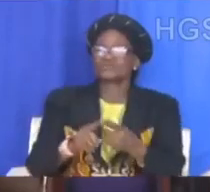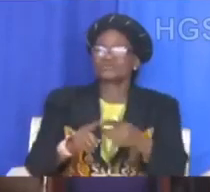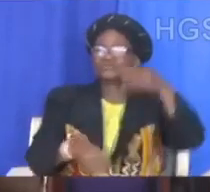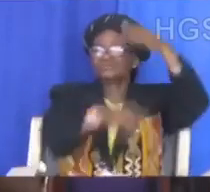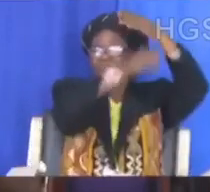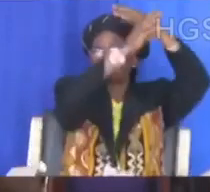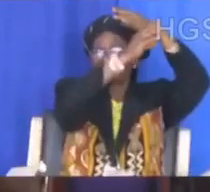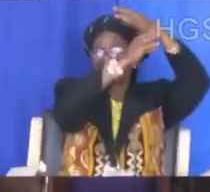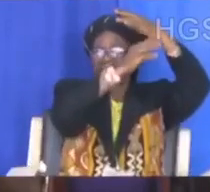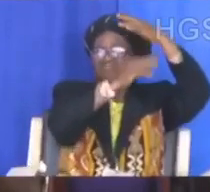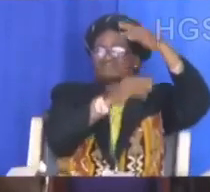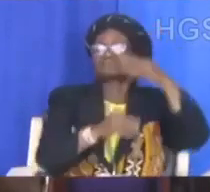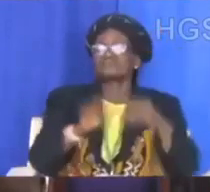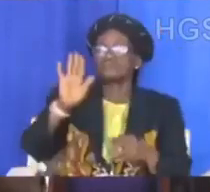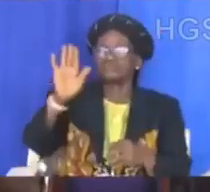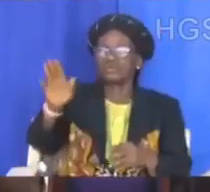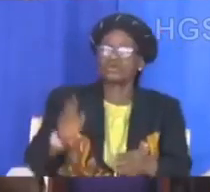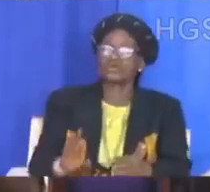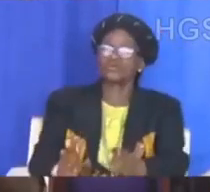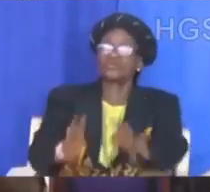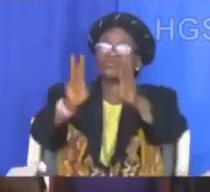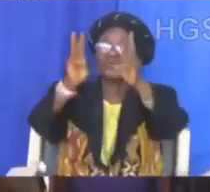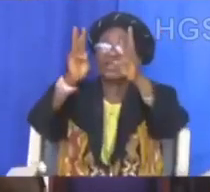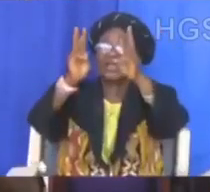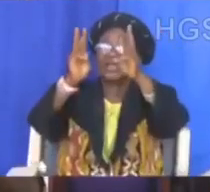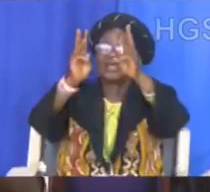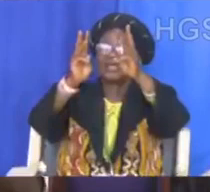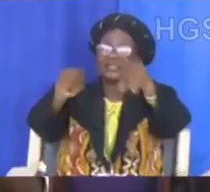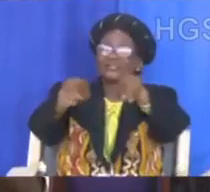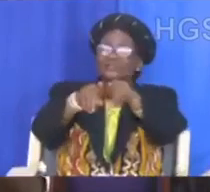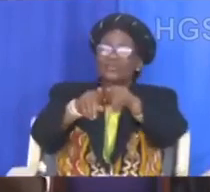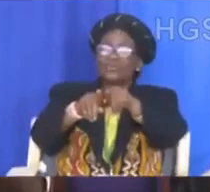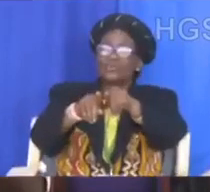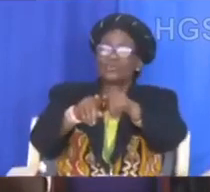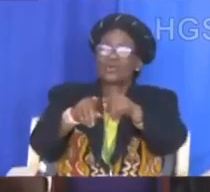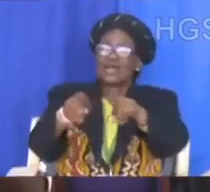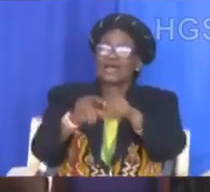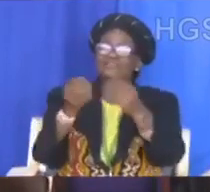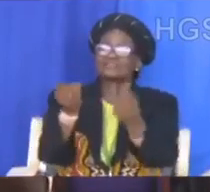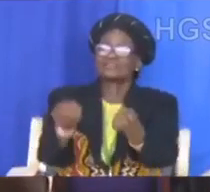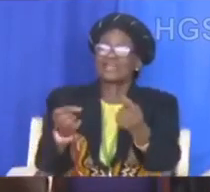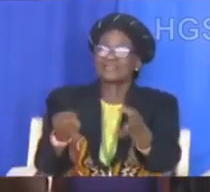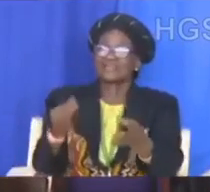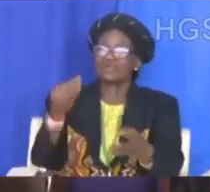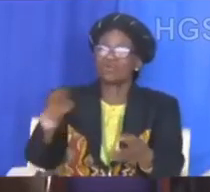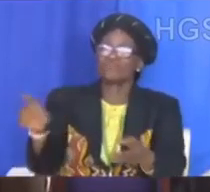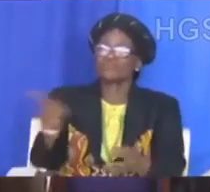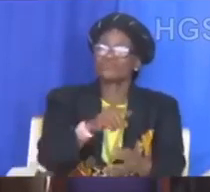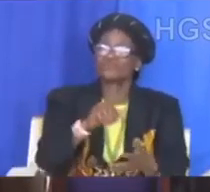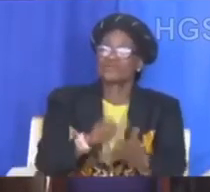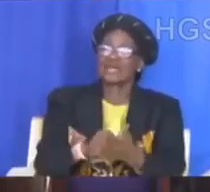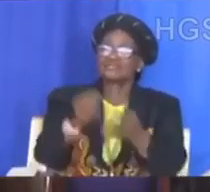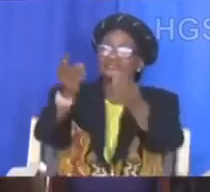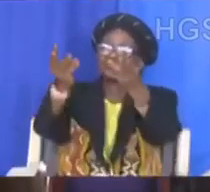I want as many of you as want to come to the altar, to come to the altar, spend as much time as you want.